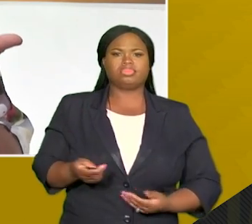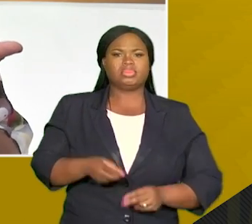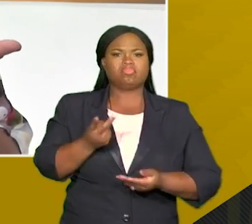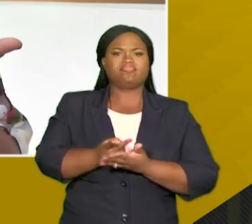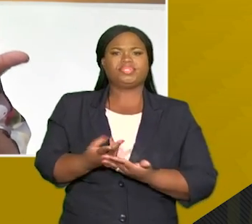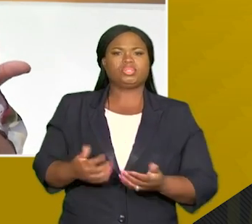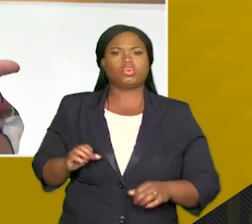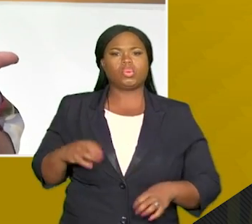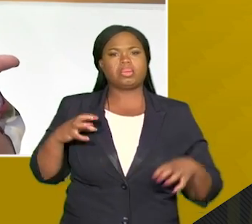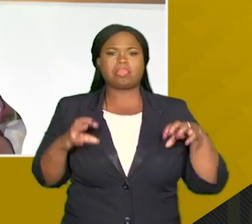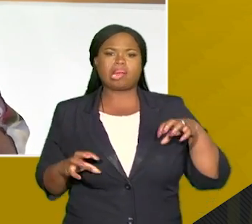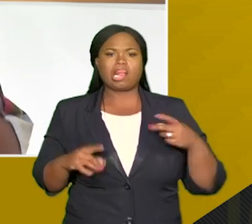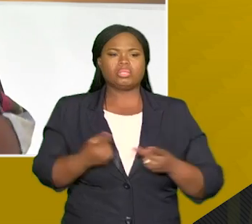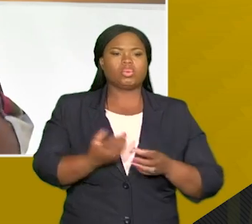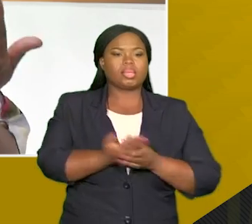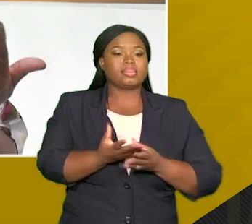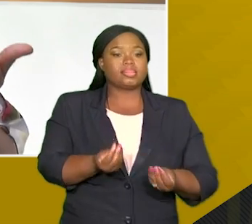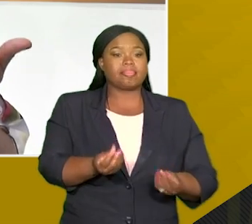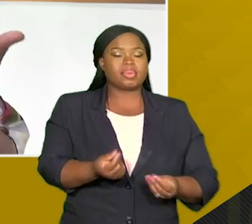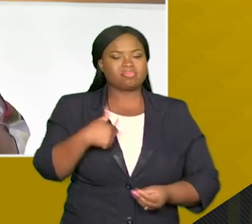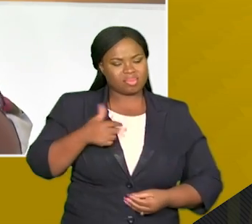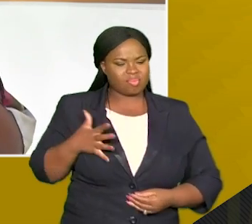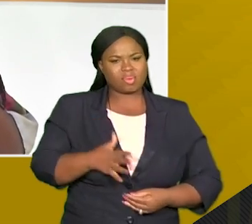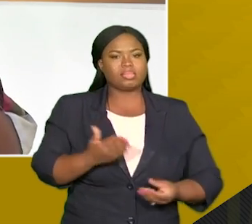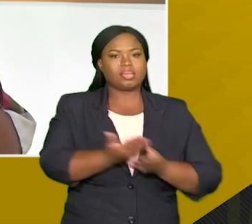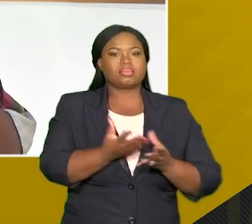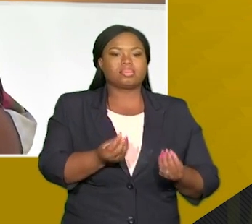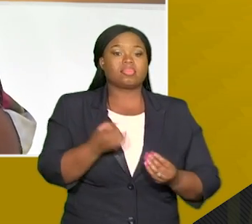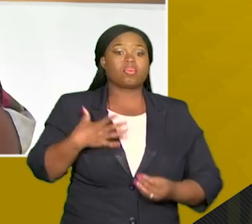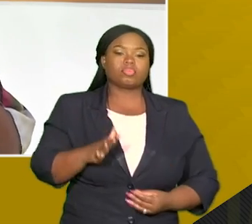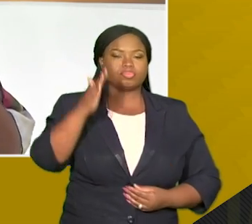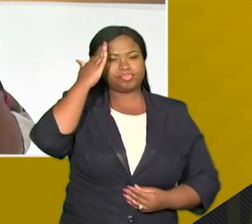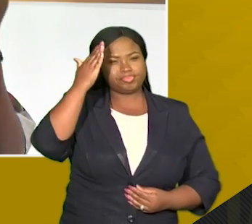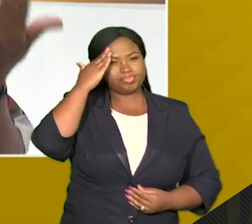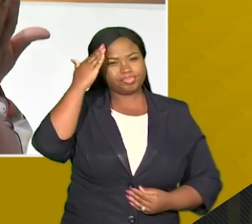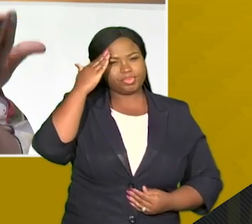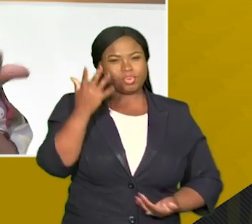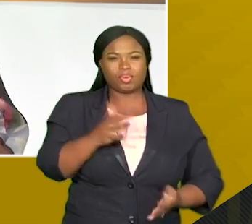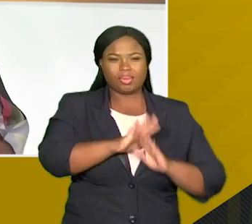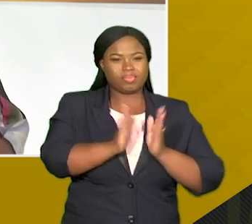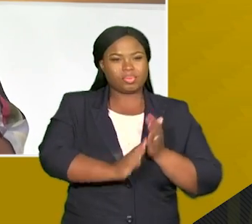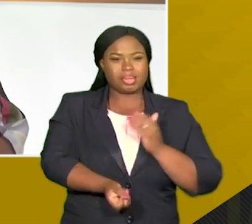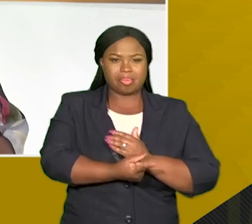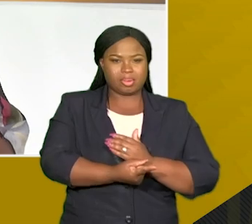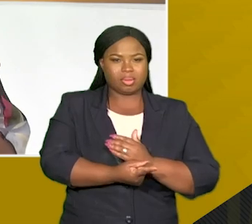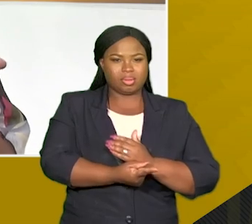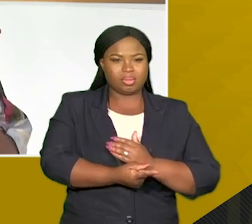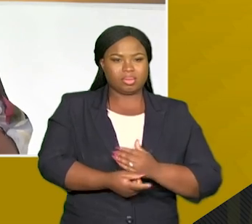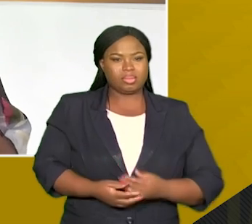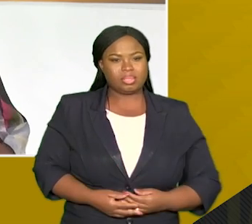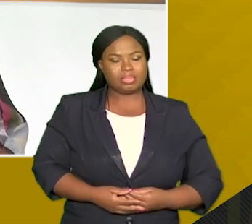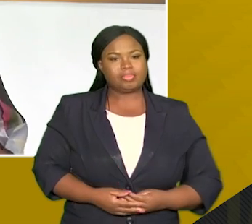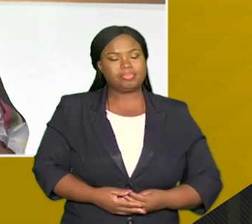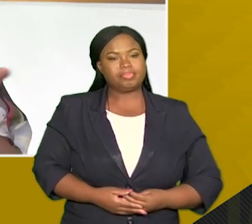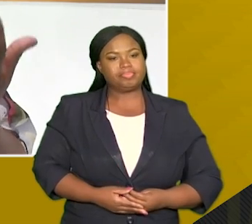are you guys doing in a case number? I want to have the case number. I want to know ukuthi kwenzakalani nge case.